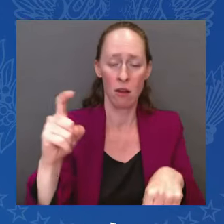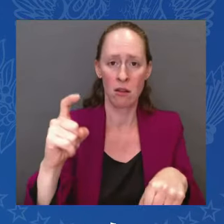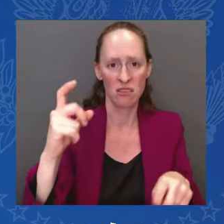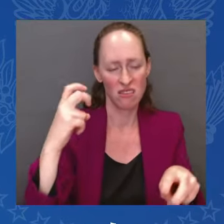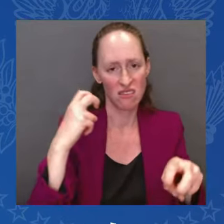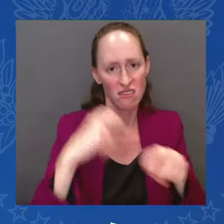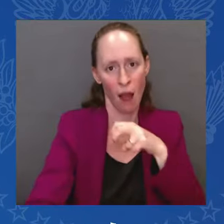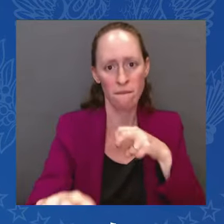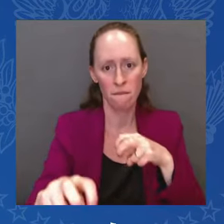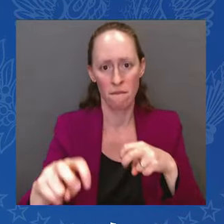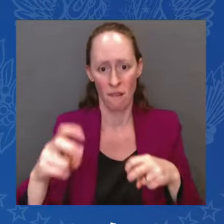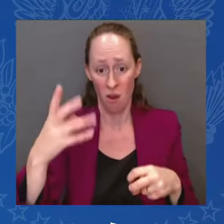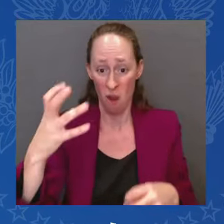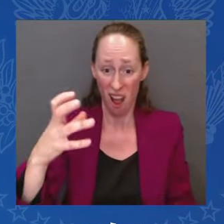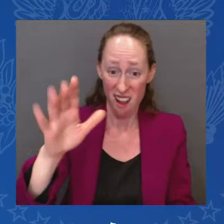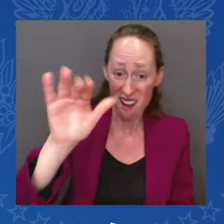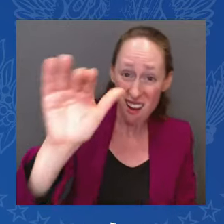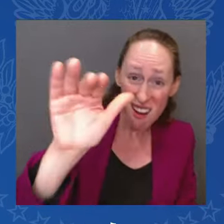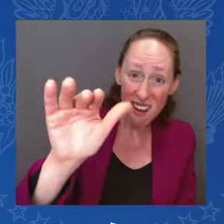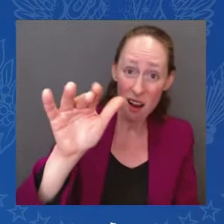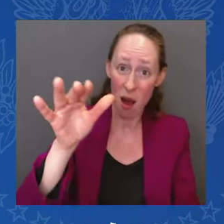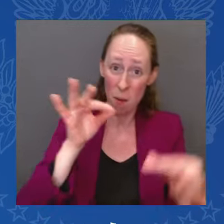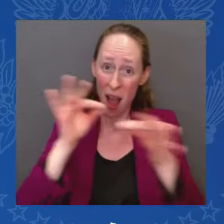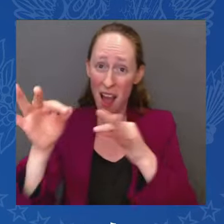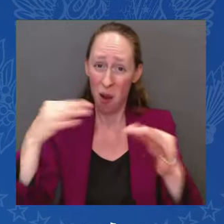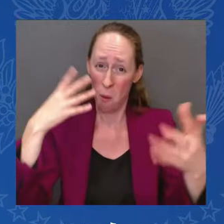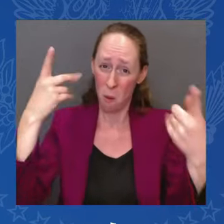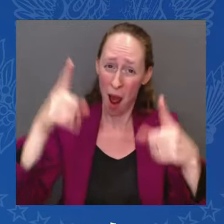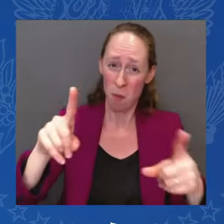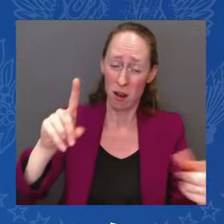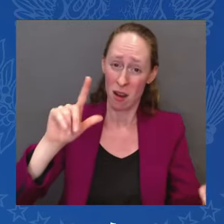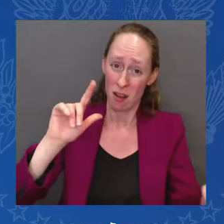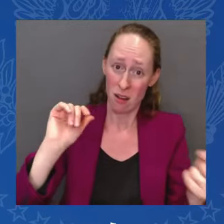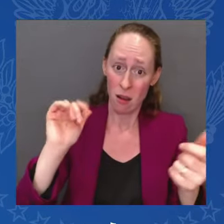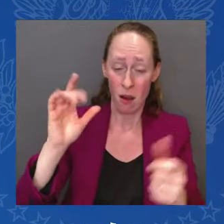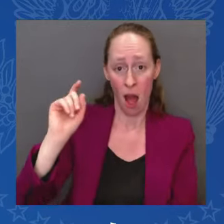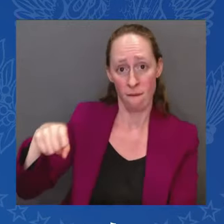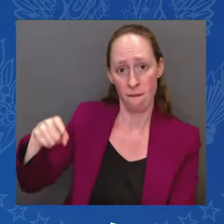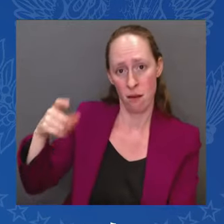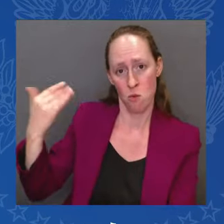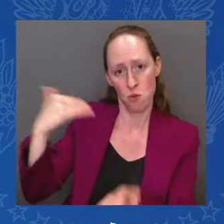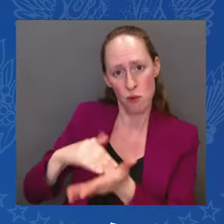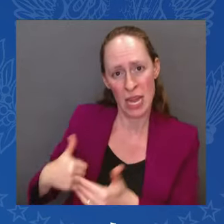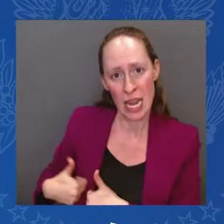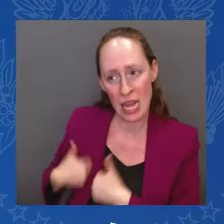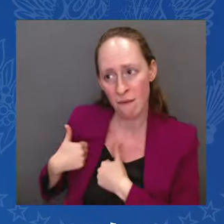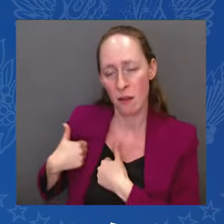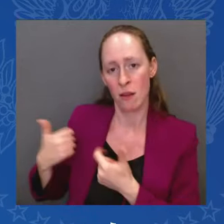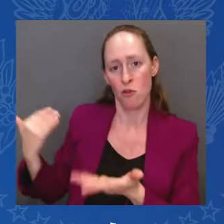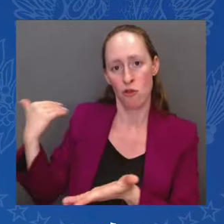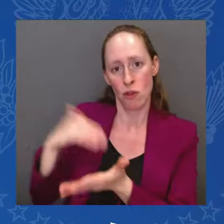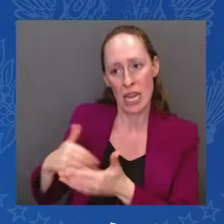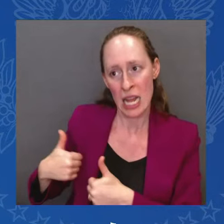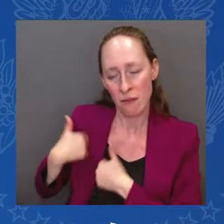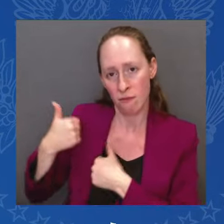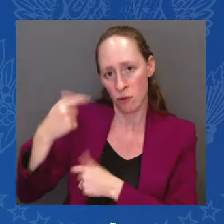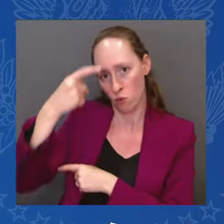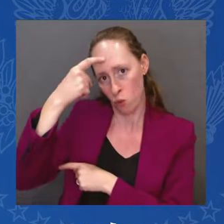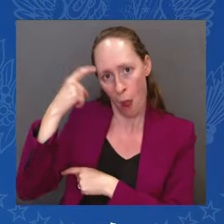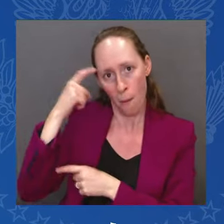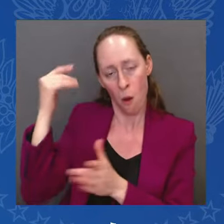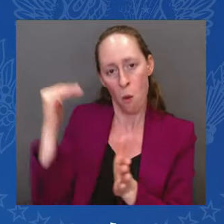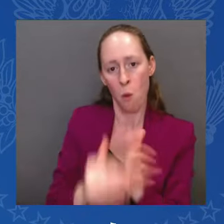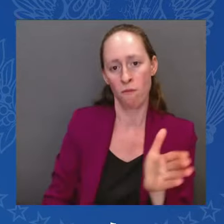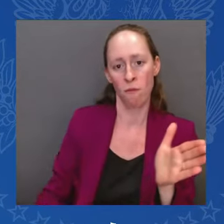change, but it brings back all the memories as if it happened a day ago. And I thank you, those of you who are parents, for being